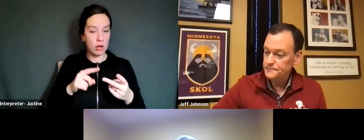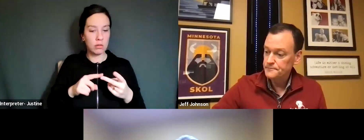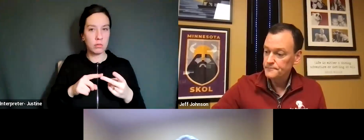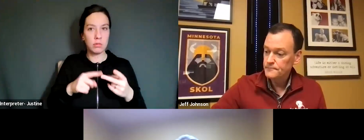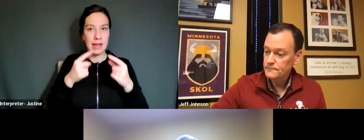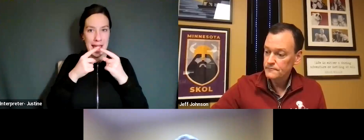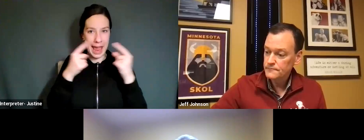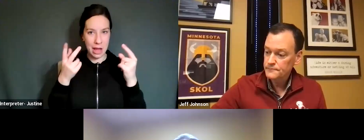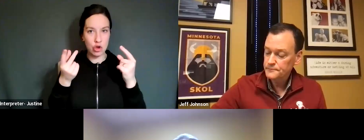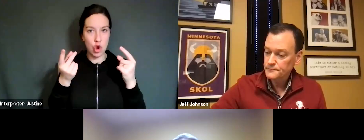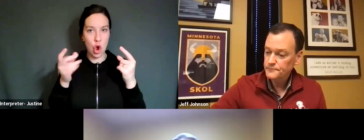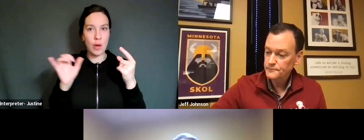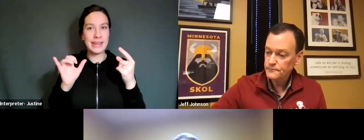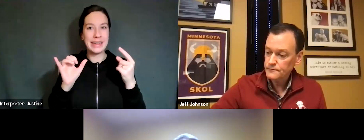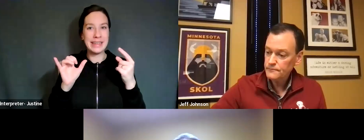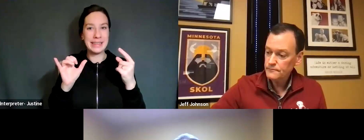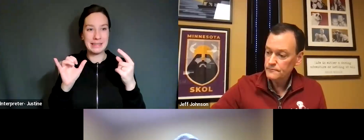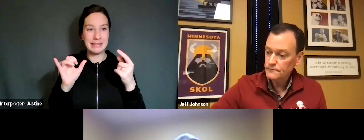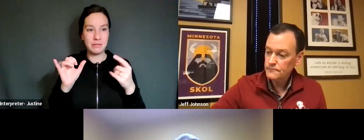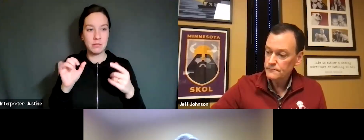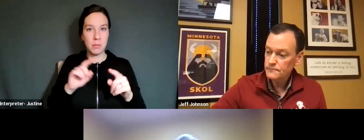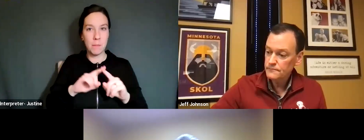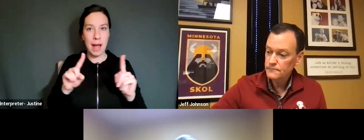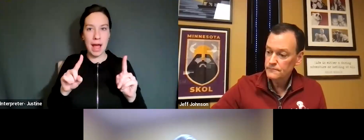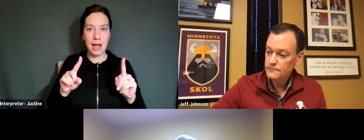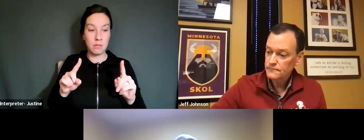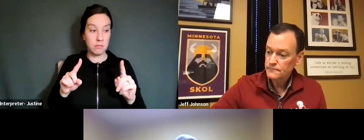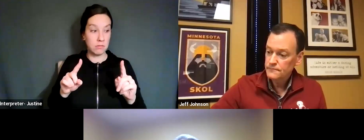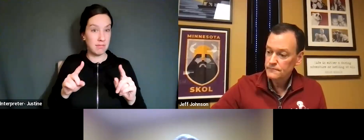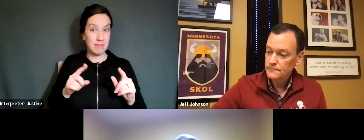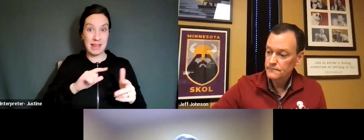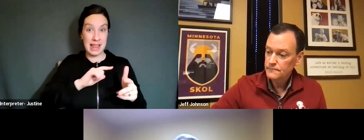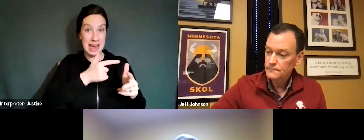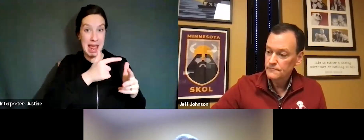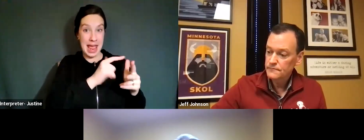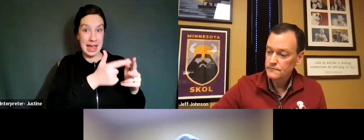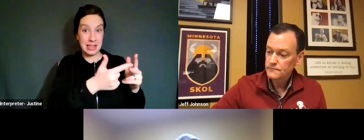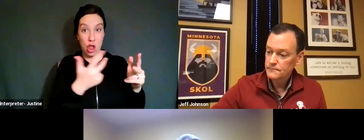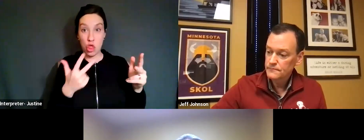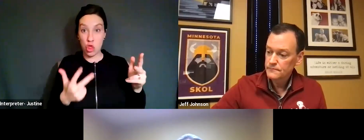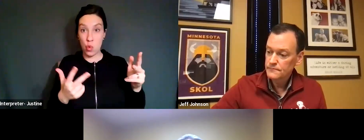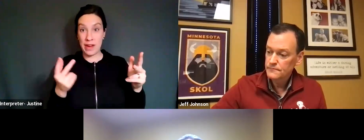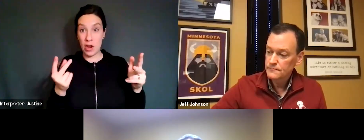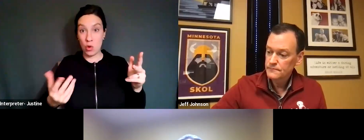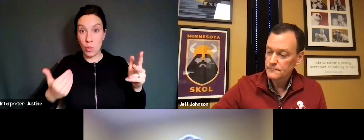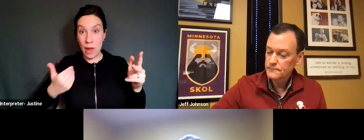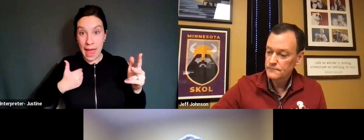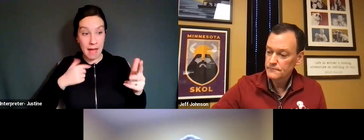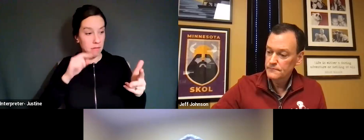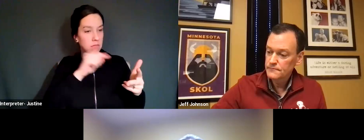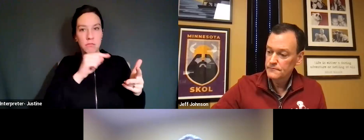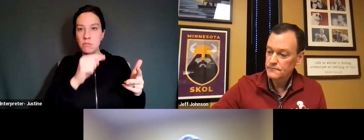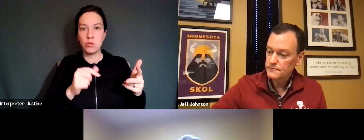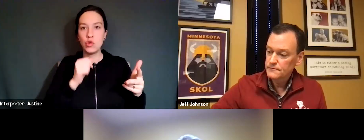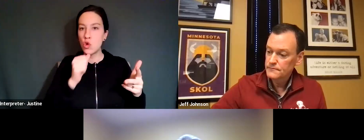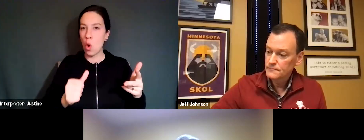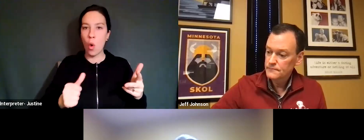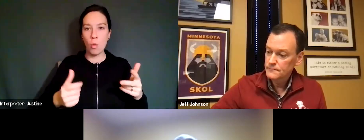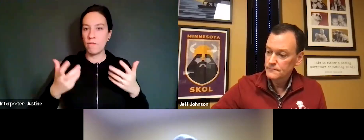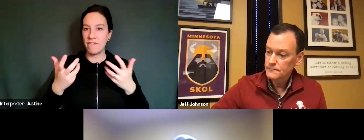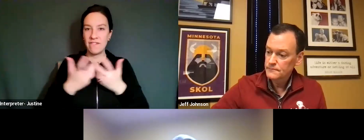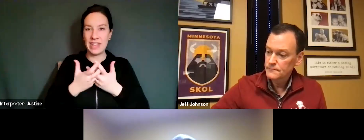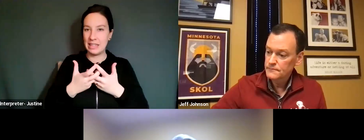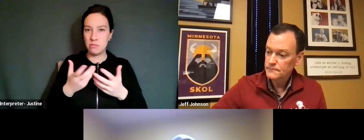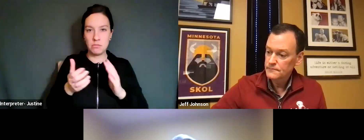next three dogs we have in line that come in for final training don't have that talent. It's not what they want to be. So it's